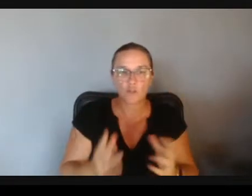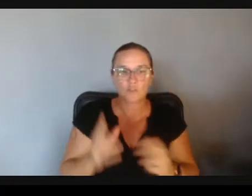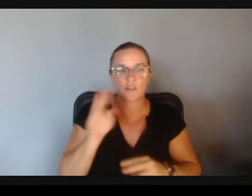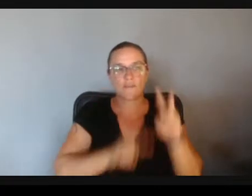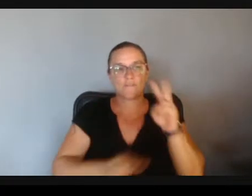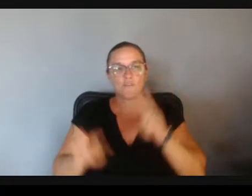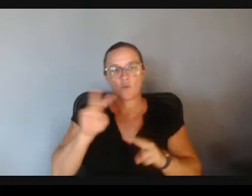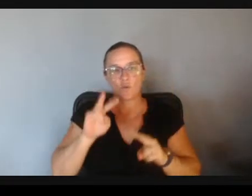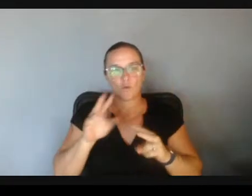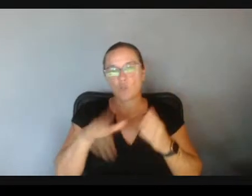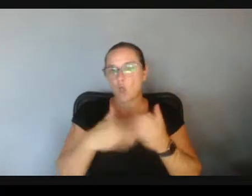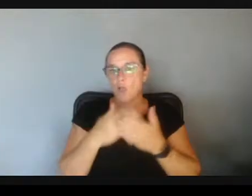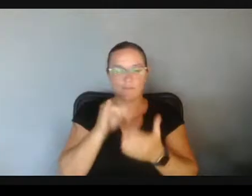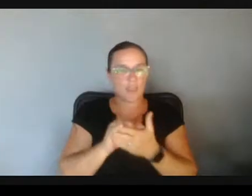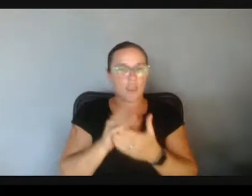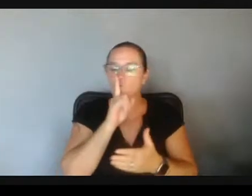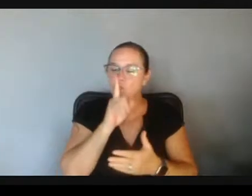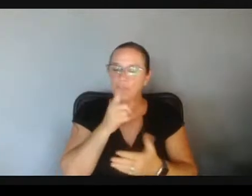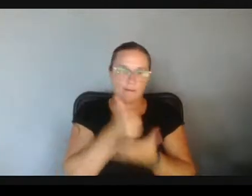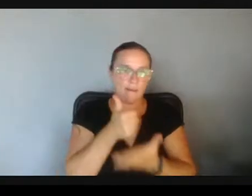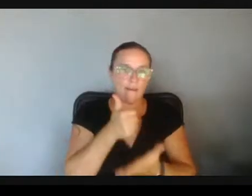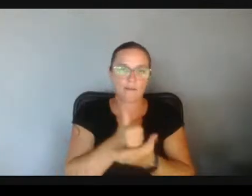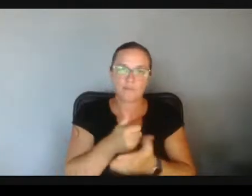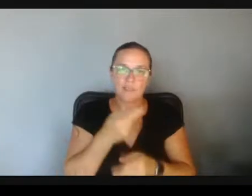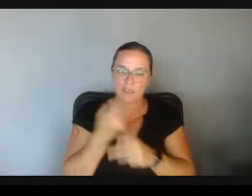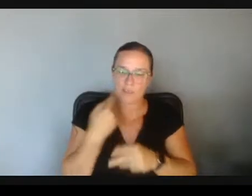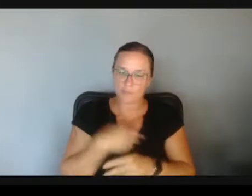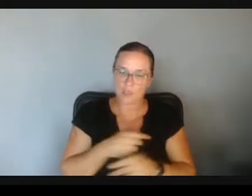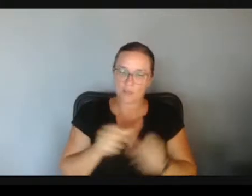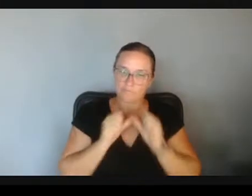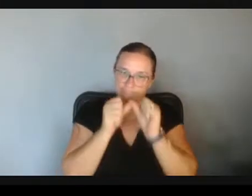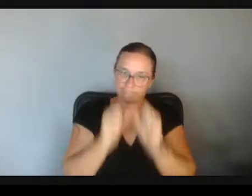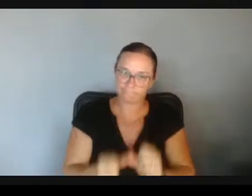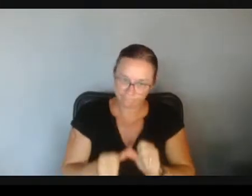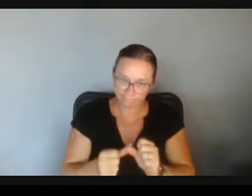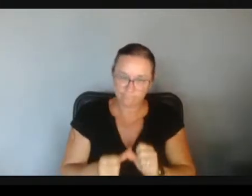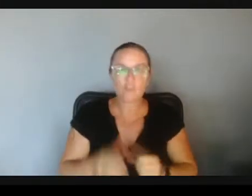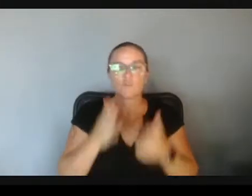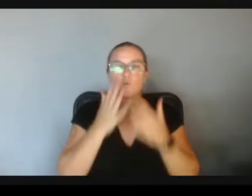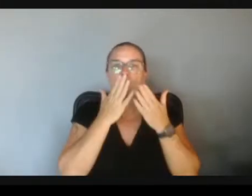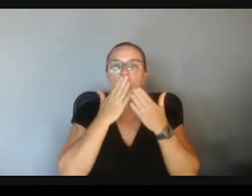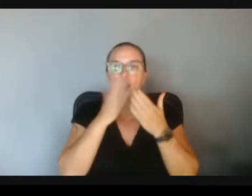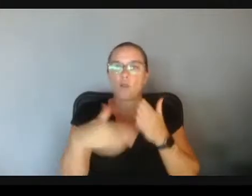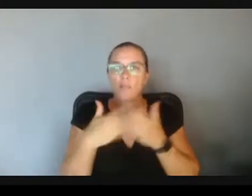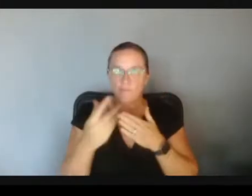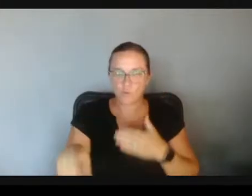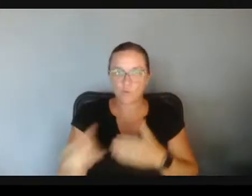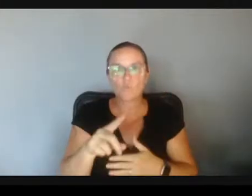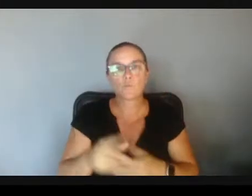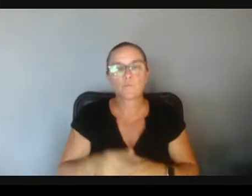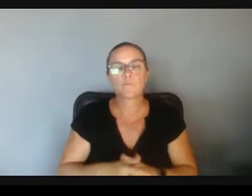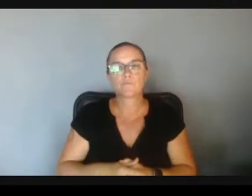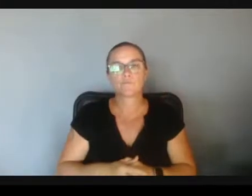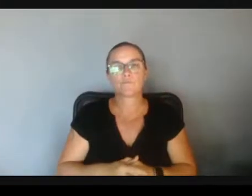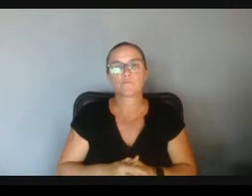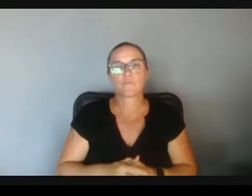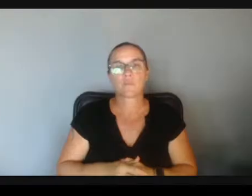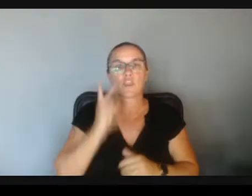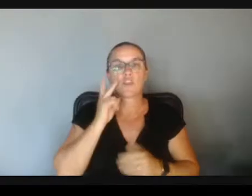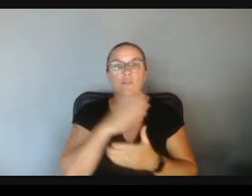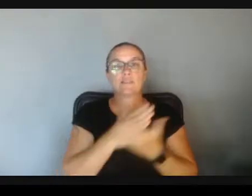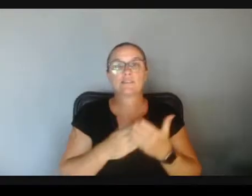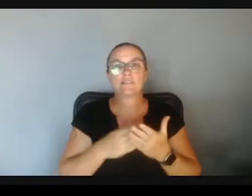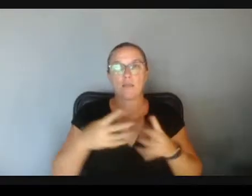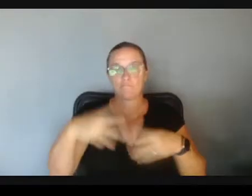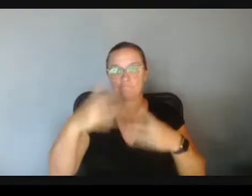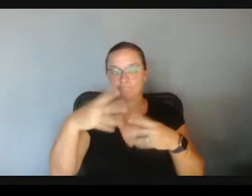sticking with us. All that stuff really helps and keeps us going. So thank you all. And yeah, we see some of our donators